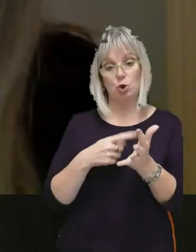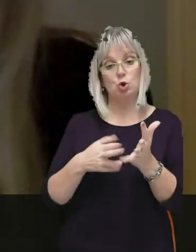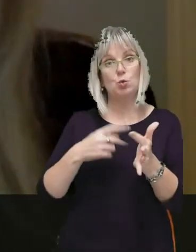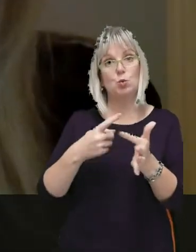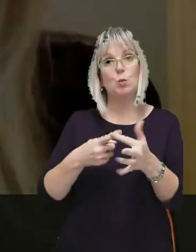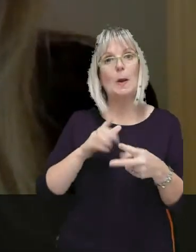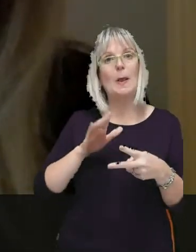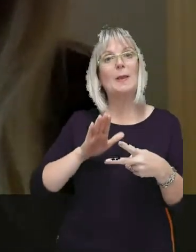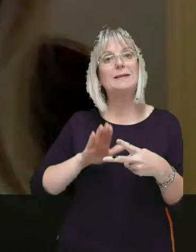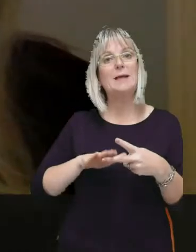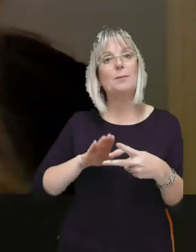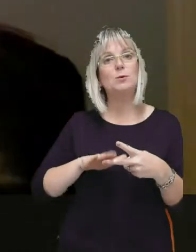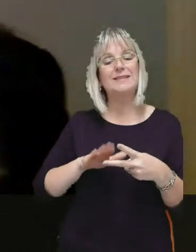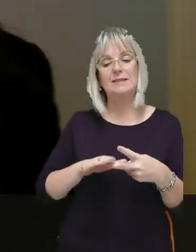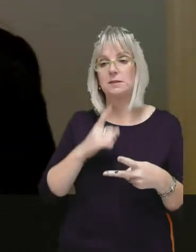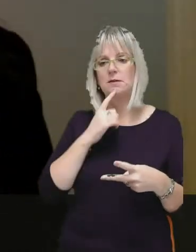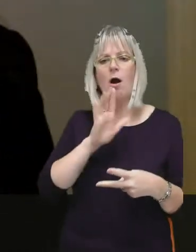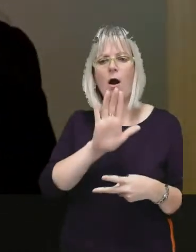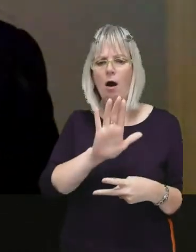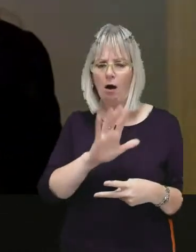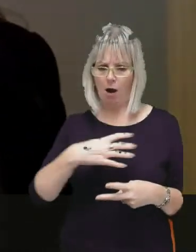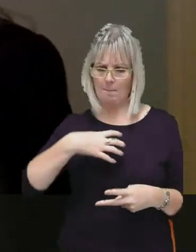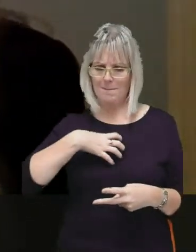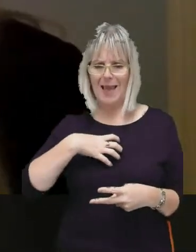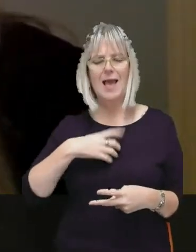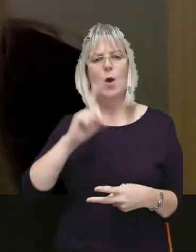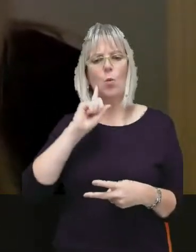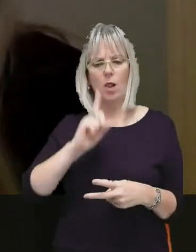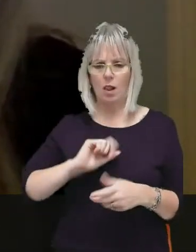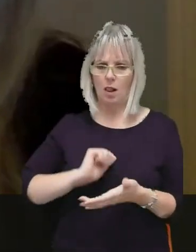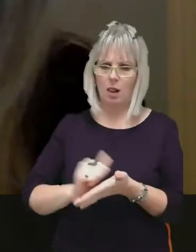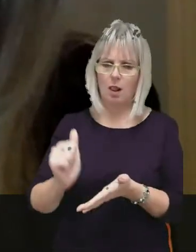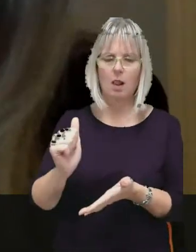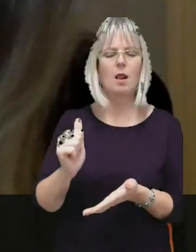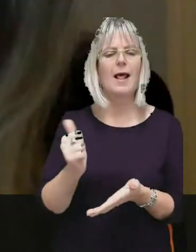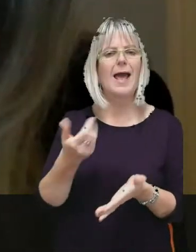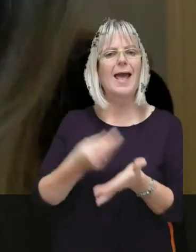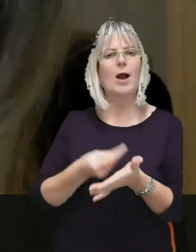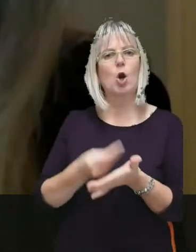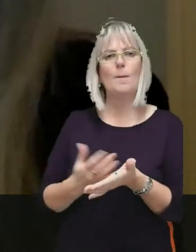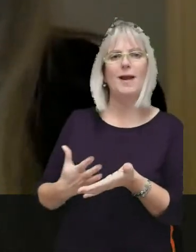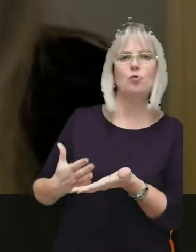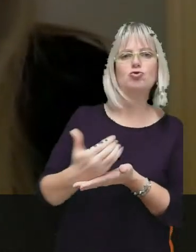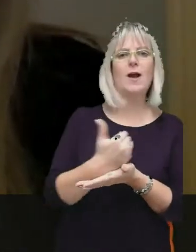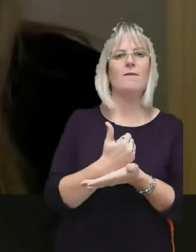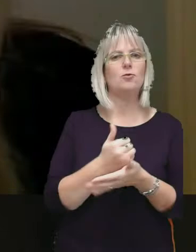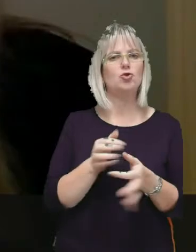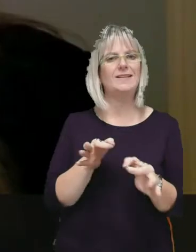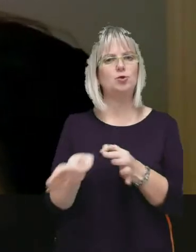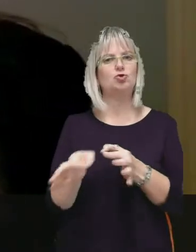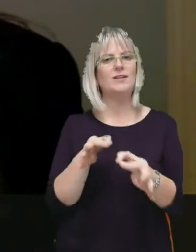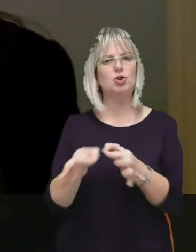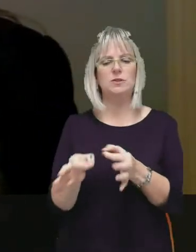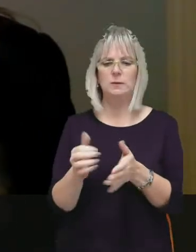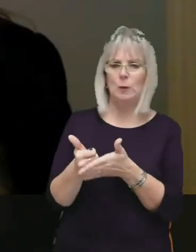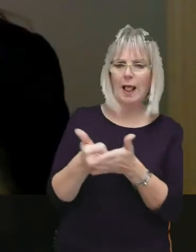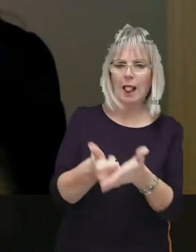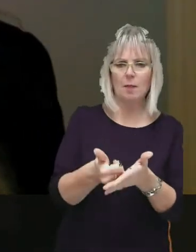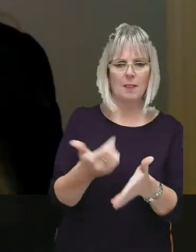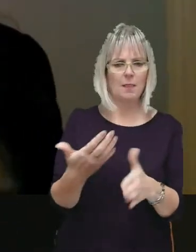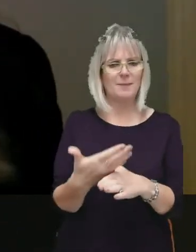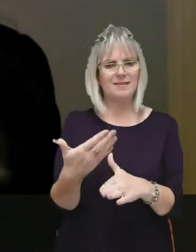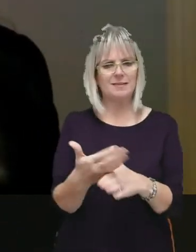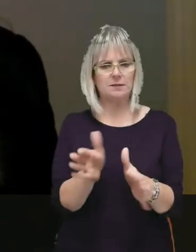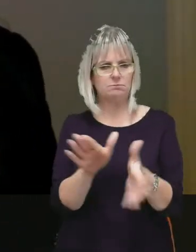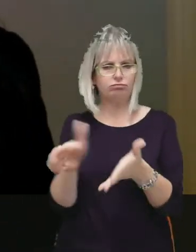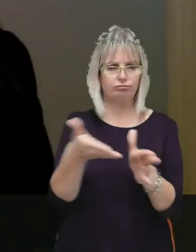producing an economic recovery strategy, a plan to help businesses navigate these rocky times.